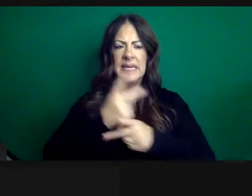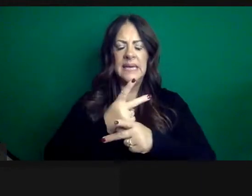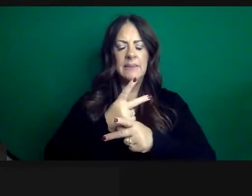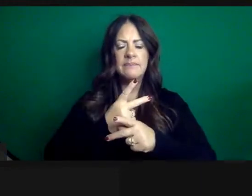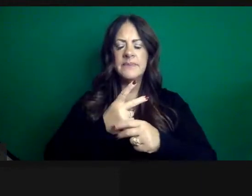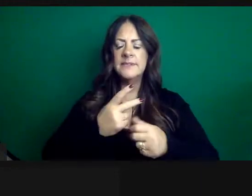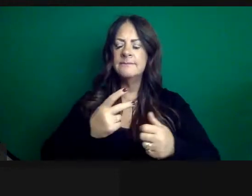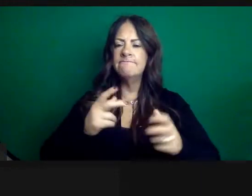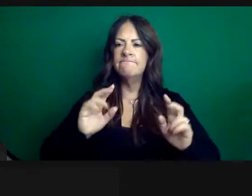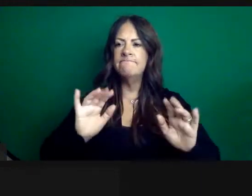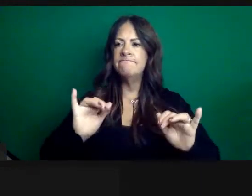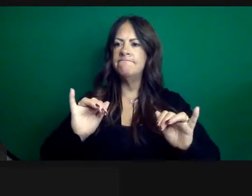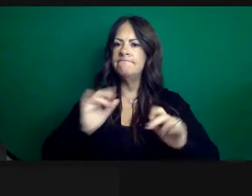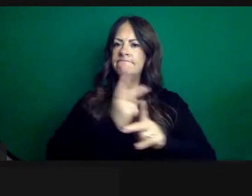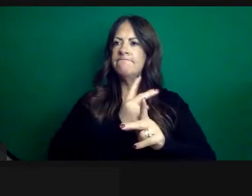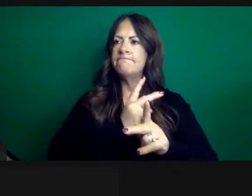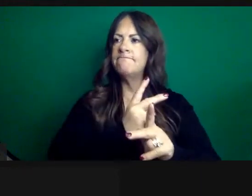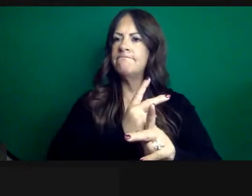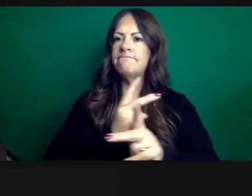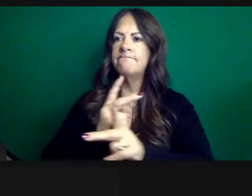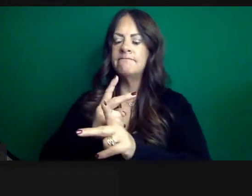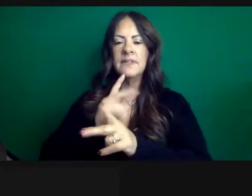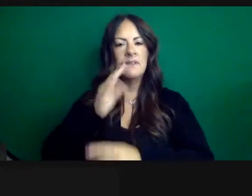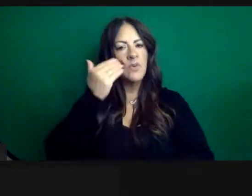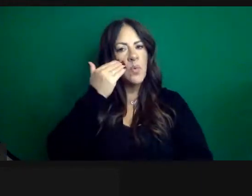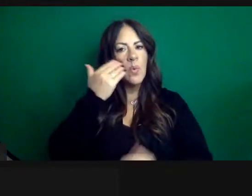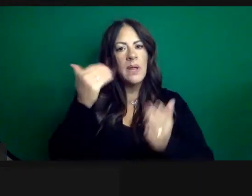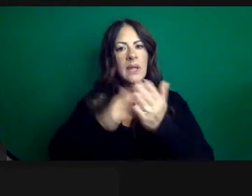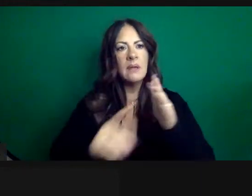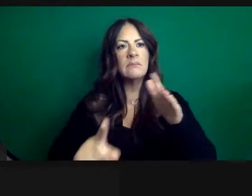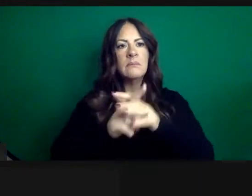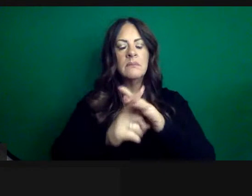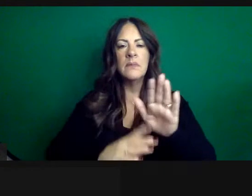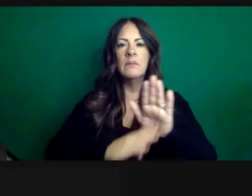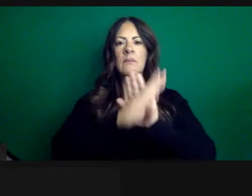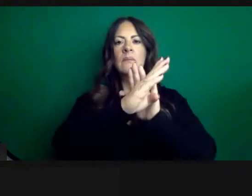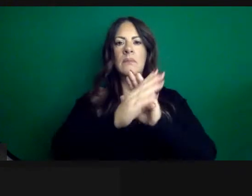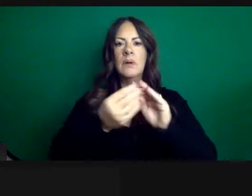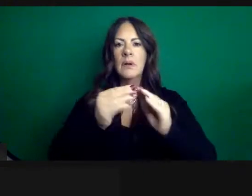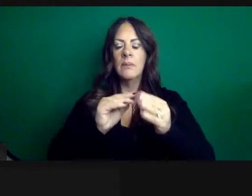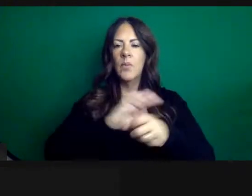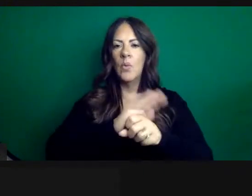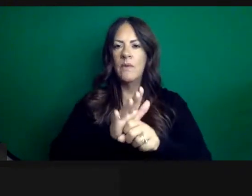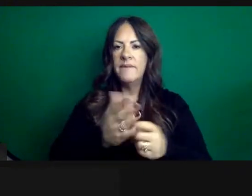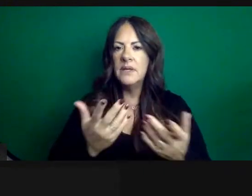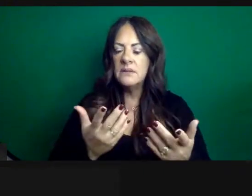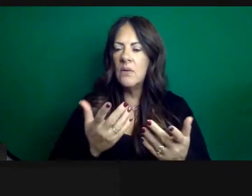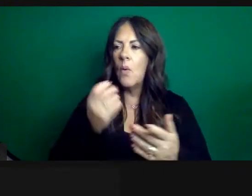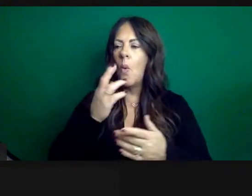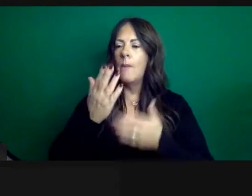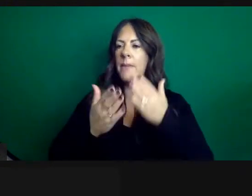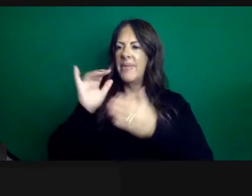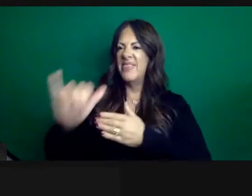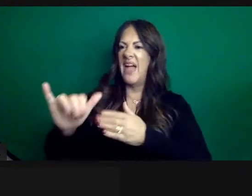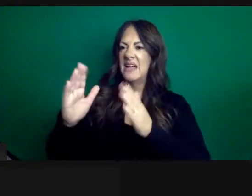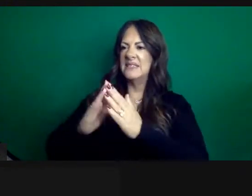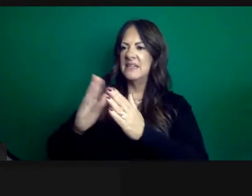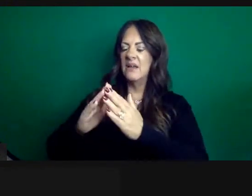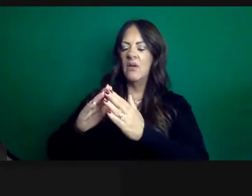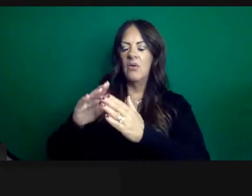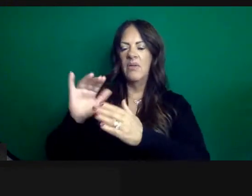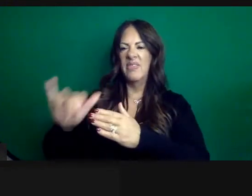of alive and well in case that surge happens again, in case a community is hard hit.